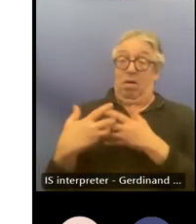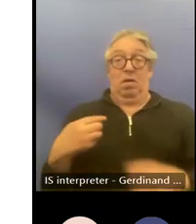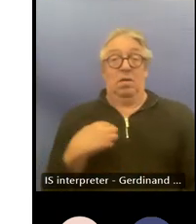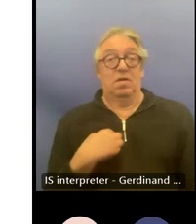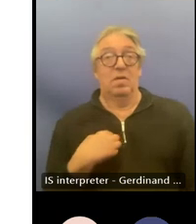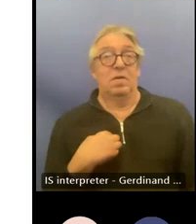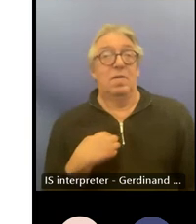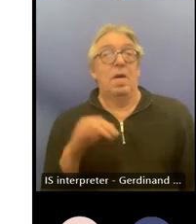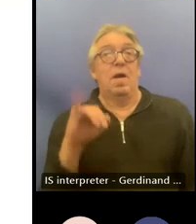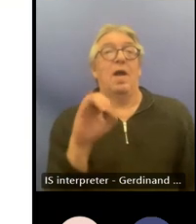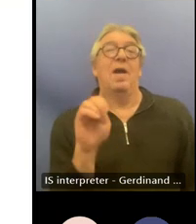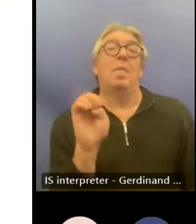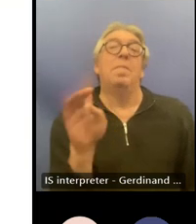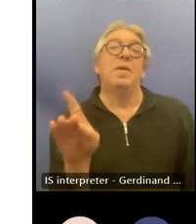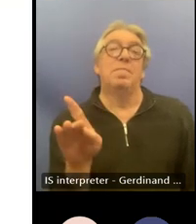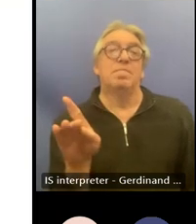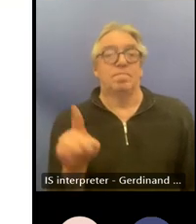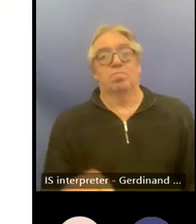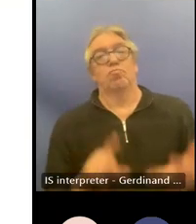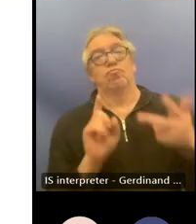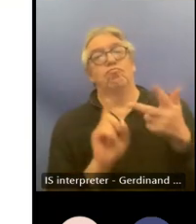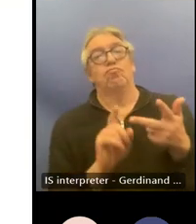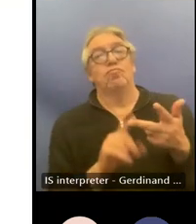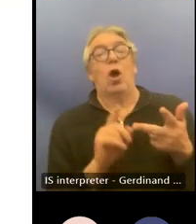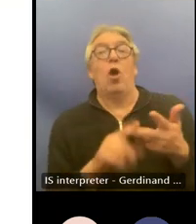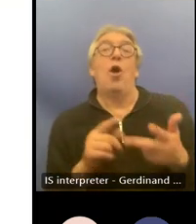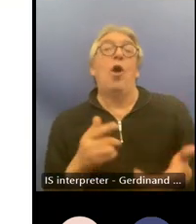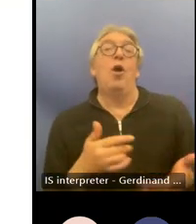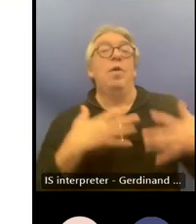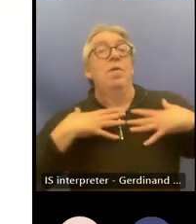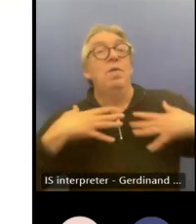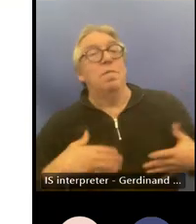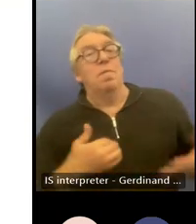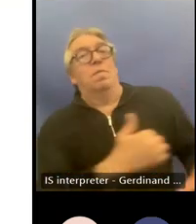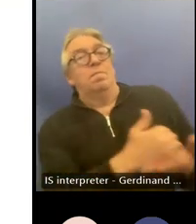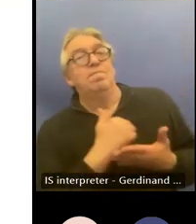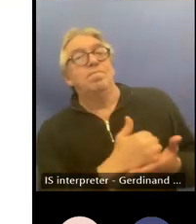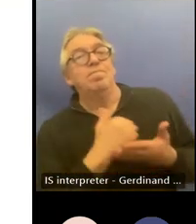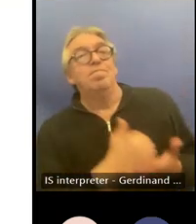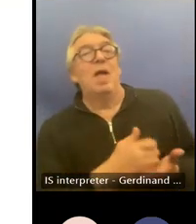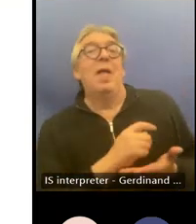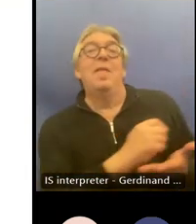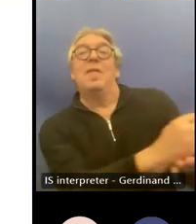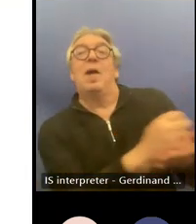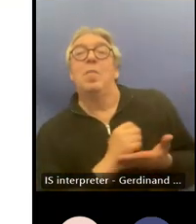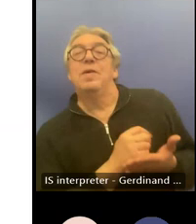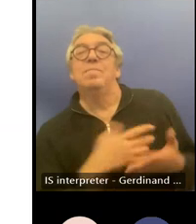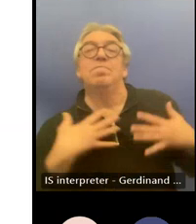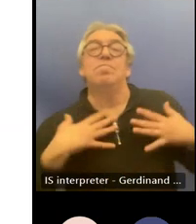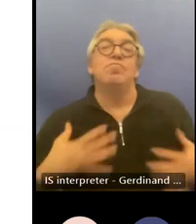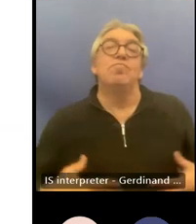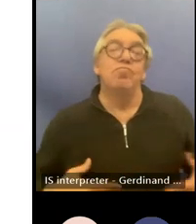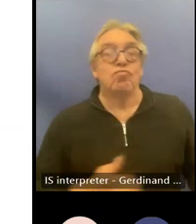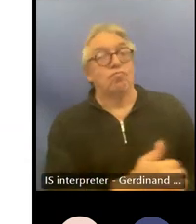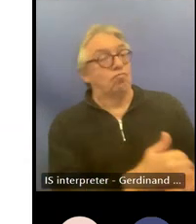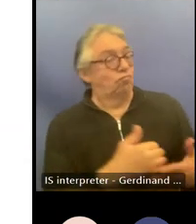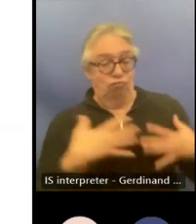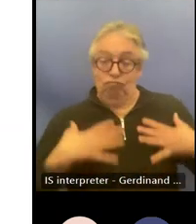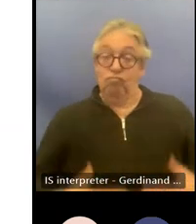We believe in access to therapy, which is one of the key elements that supports their learning